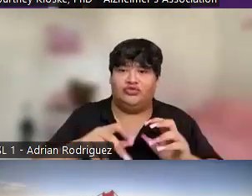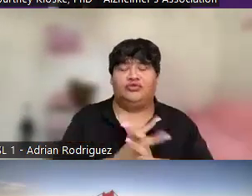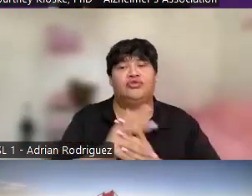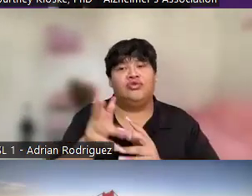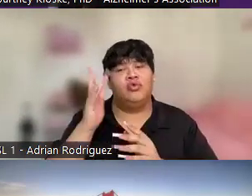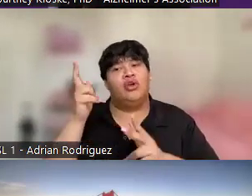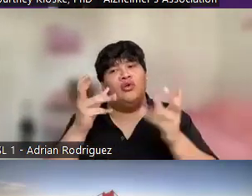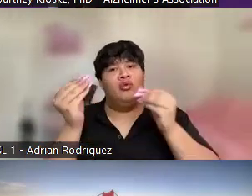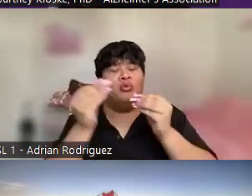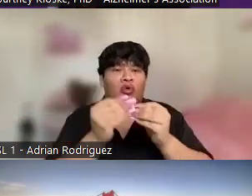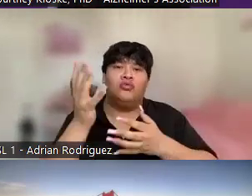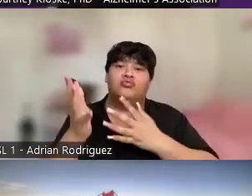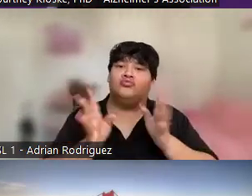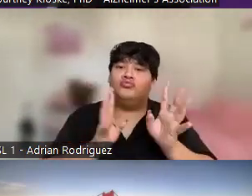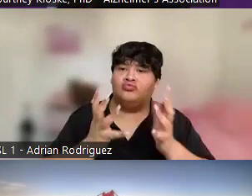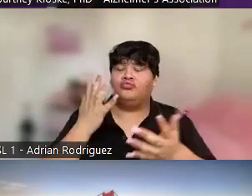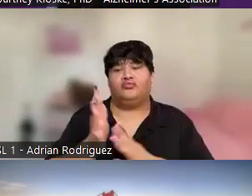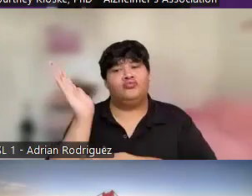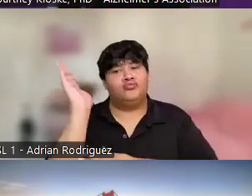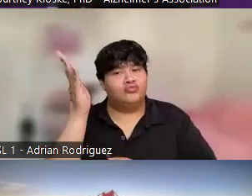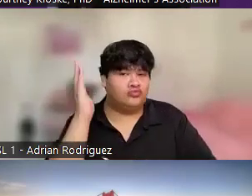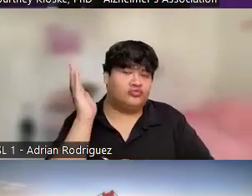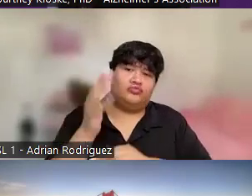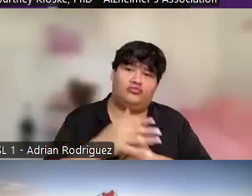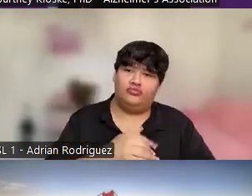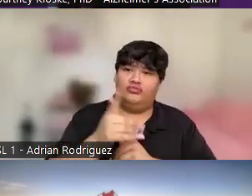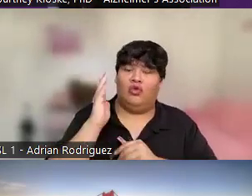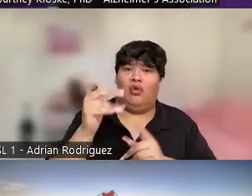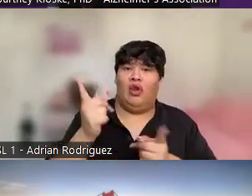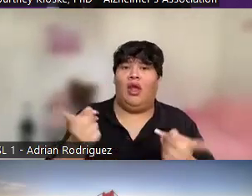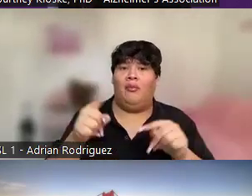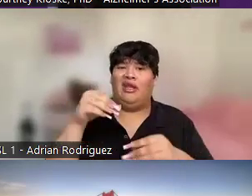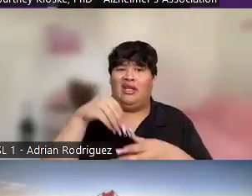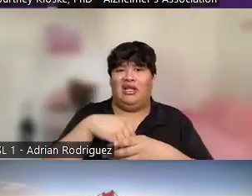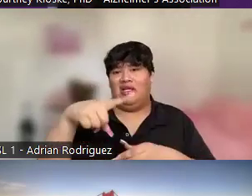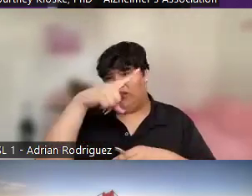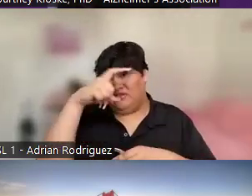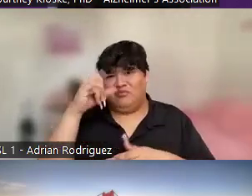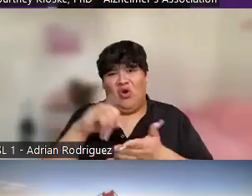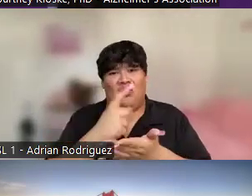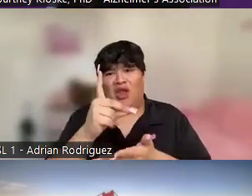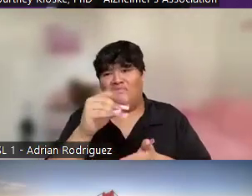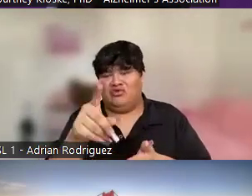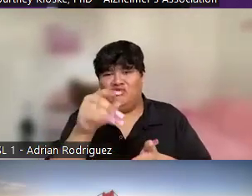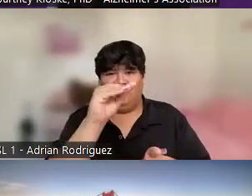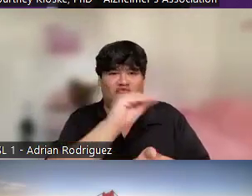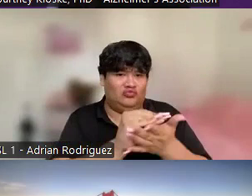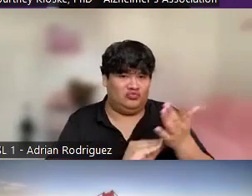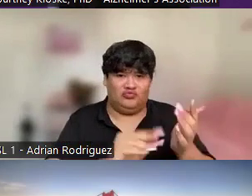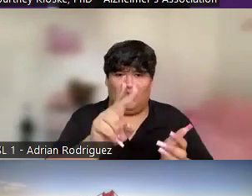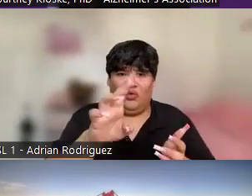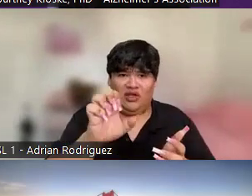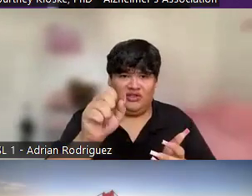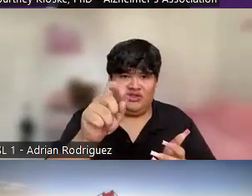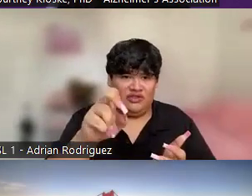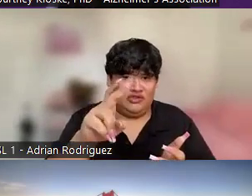more continuations from the US Pointer study. This will be happening later this summer. All you have to do is register, and you can watch it for 30 days after